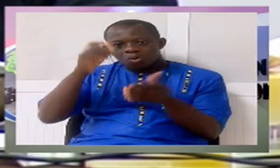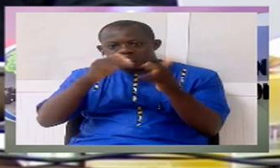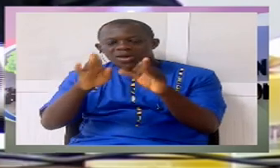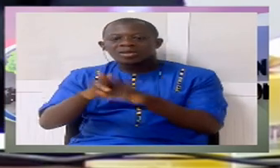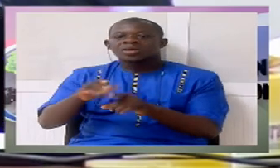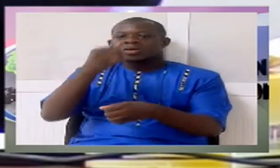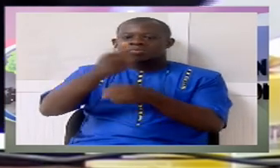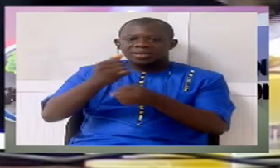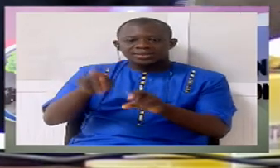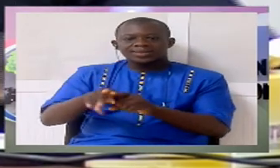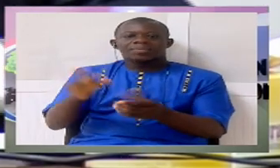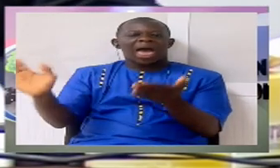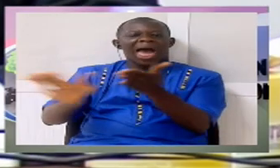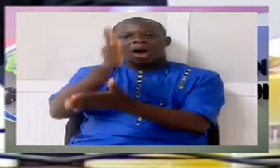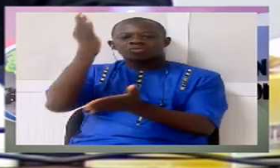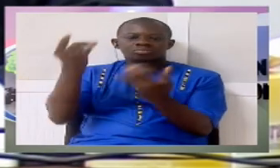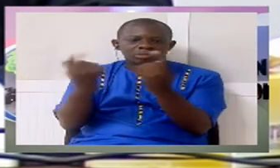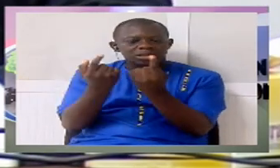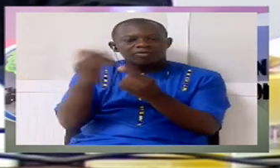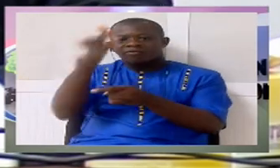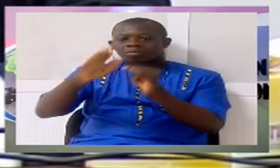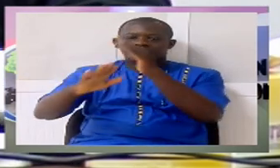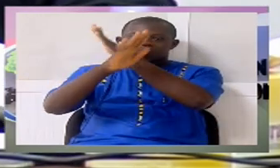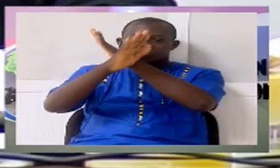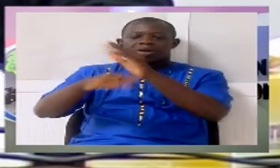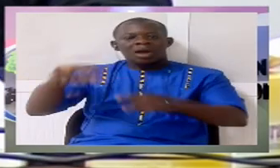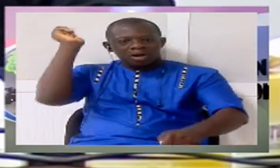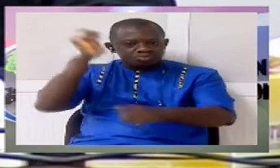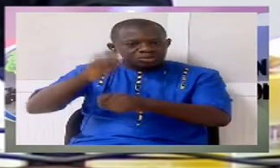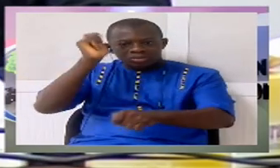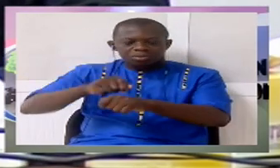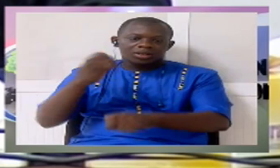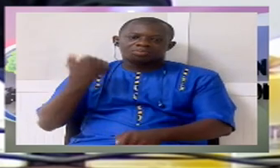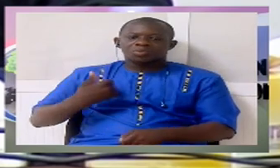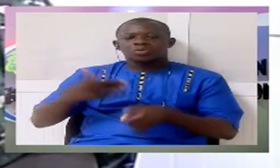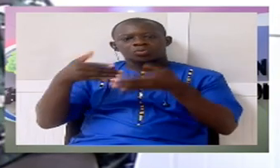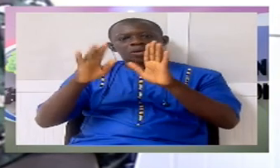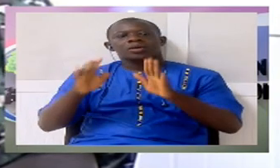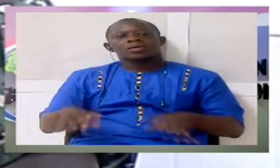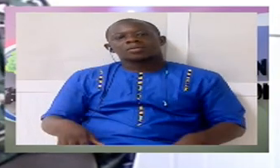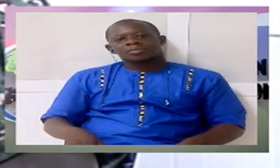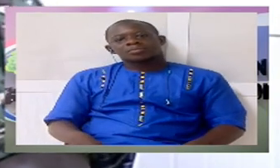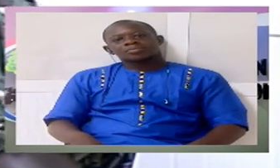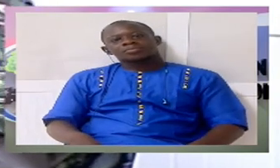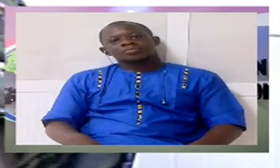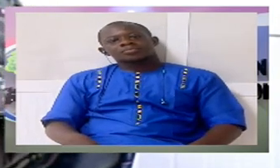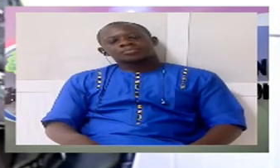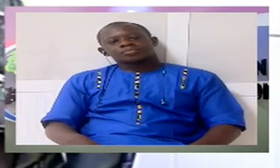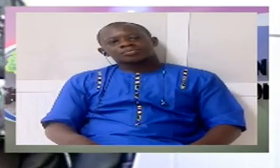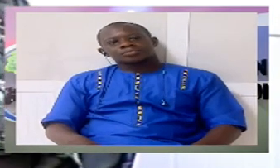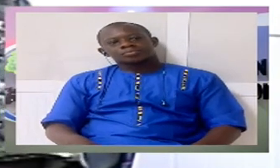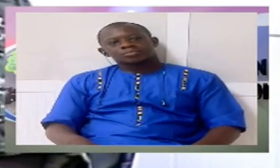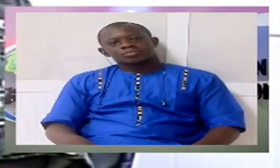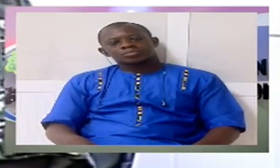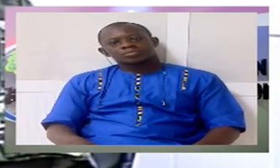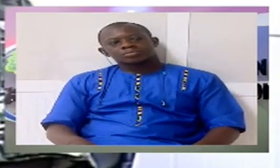neutralizing threats as they usually work hitting people from niñ daan jëfé rek ci seen waxtu niñ ñe liggéeyé rek moy lolu tital